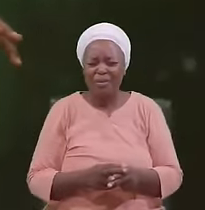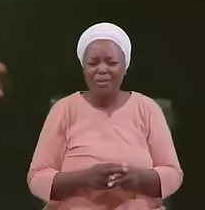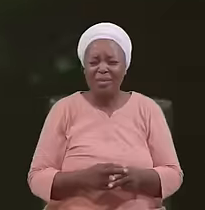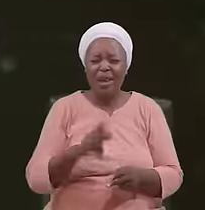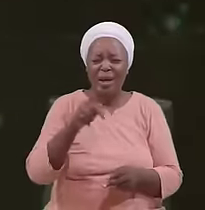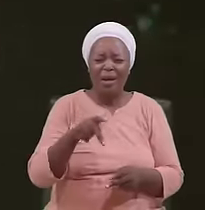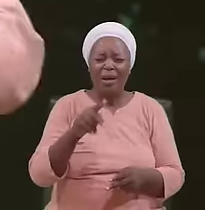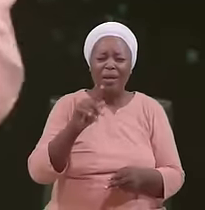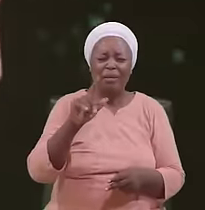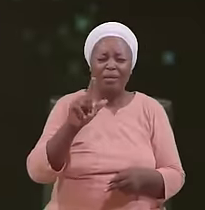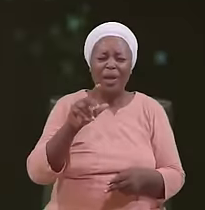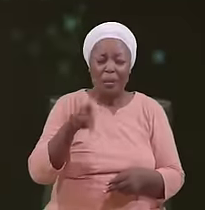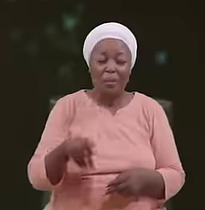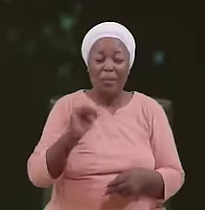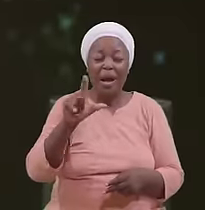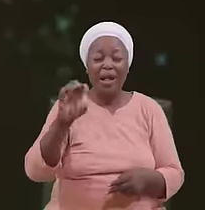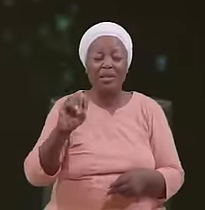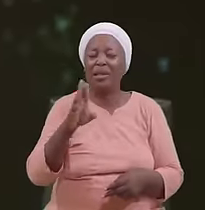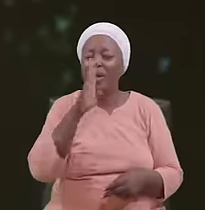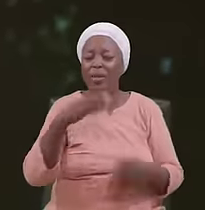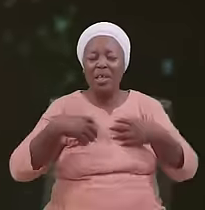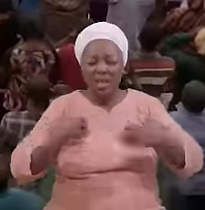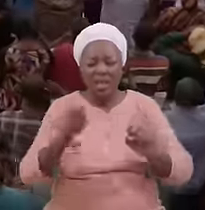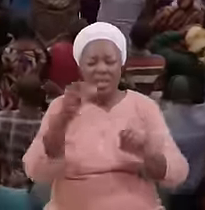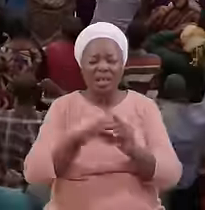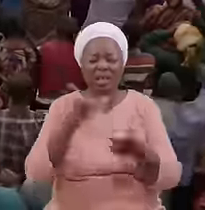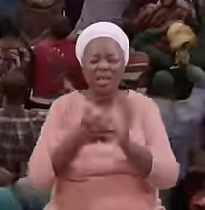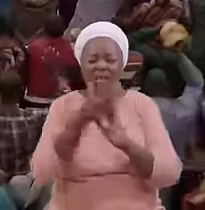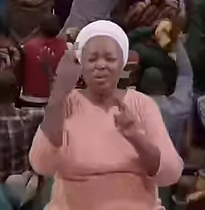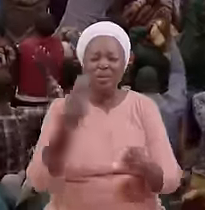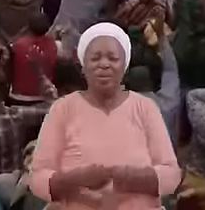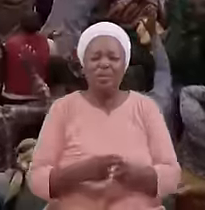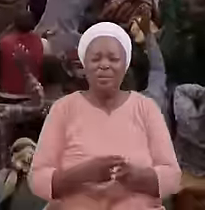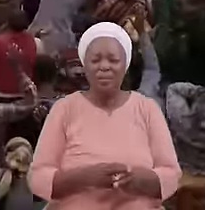Pile, be healed in Jesus' name.